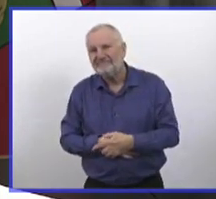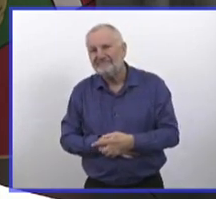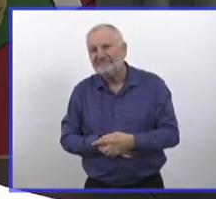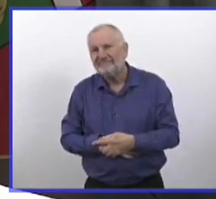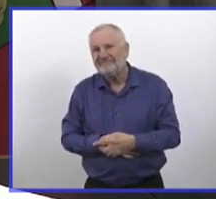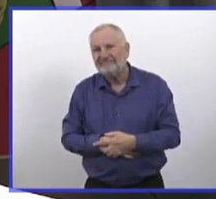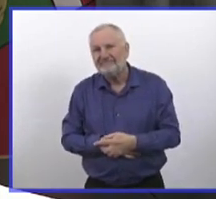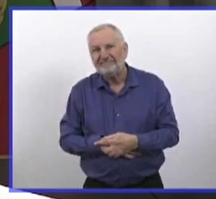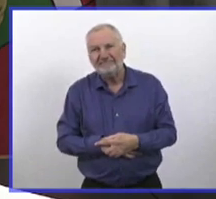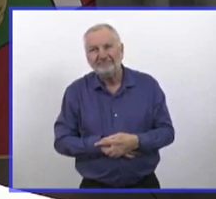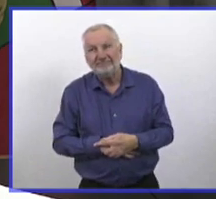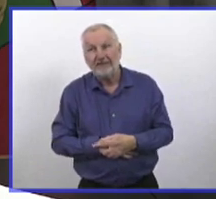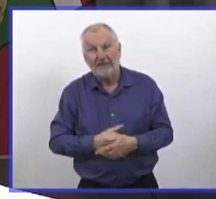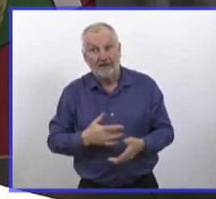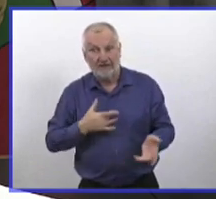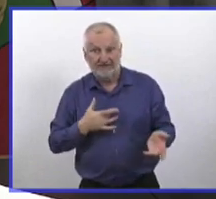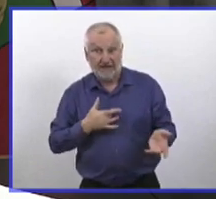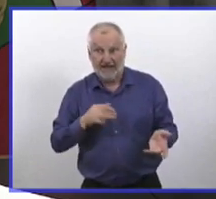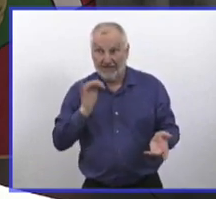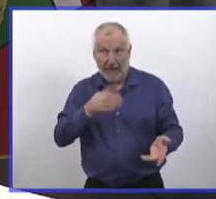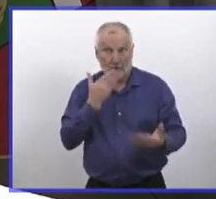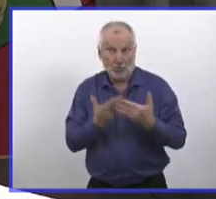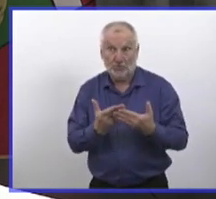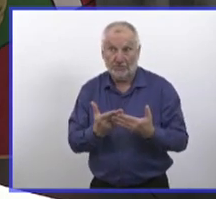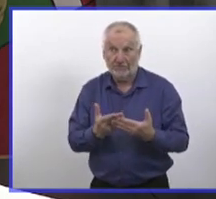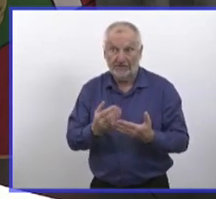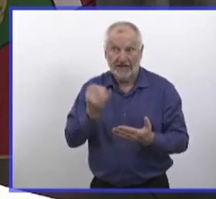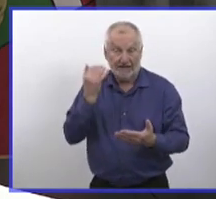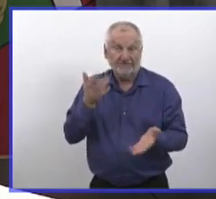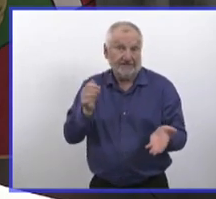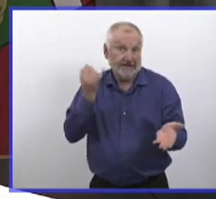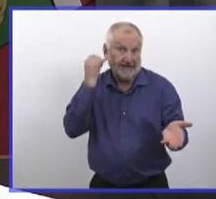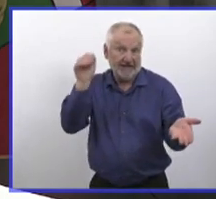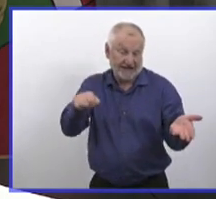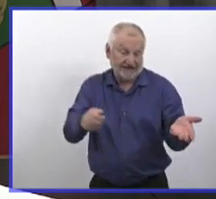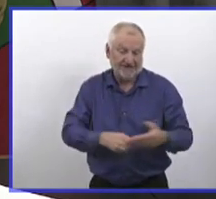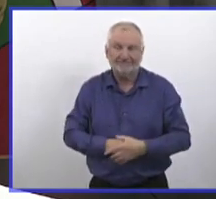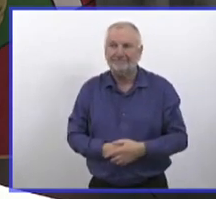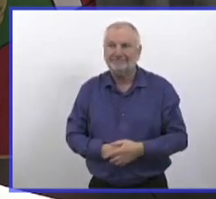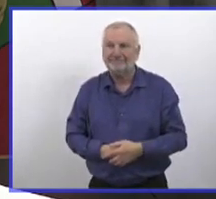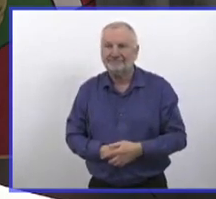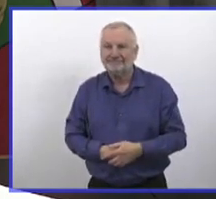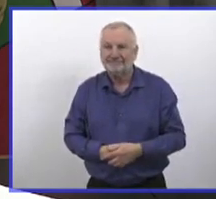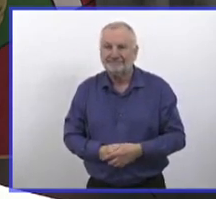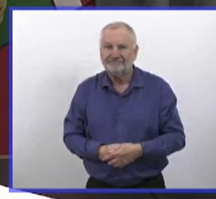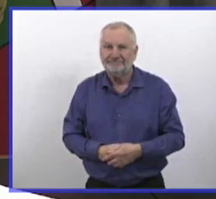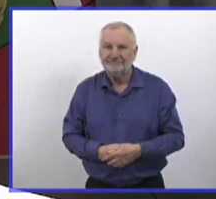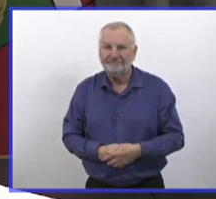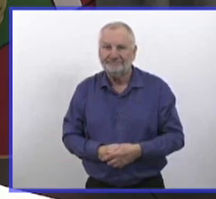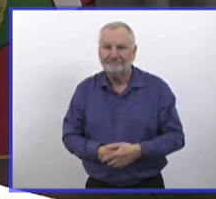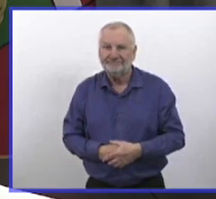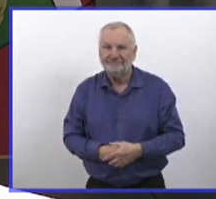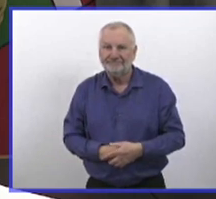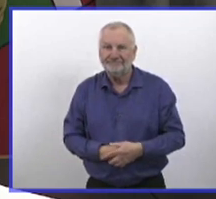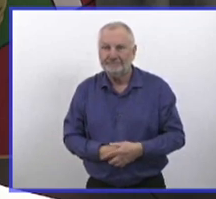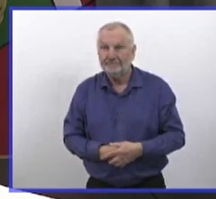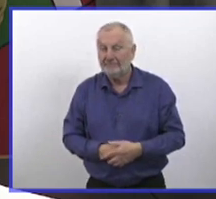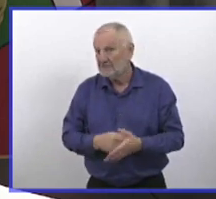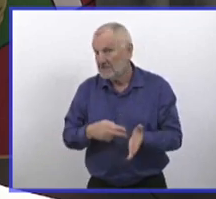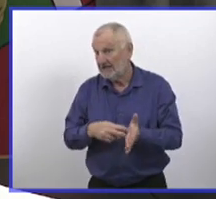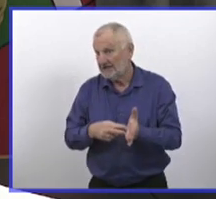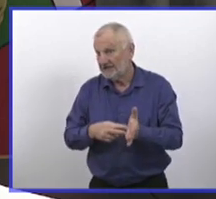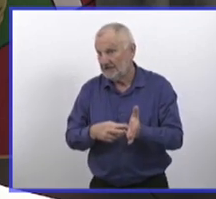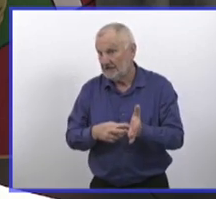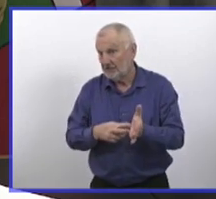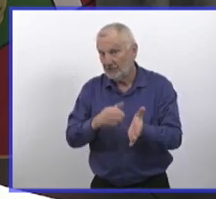as a strength of this, in that they can do those individual tailored assessments and targeted approaches to what their